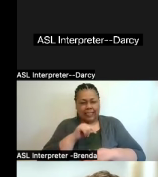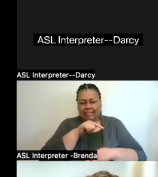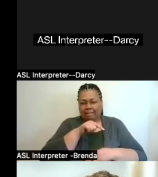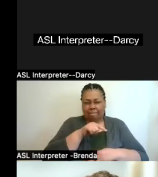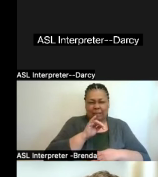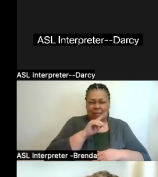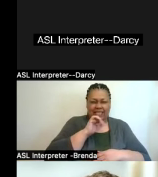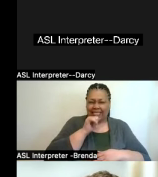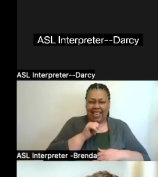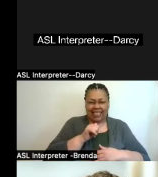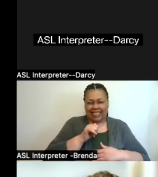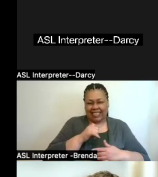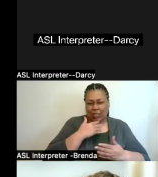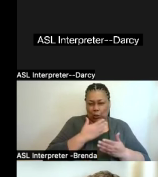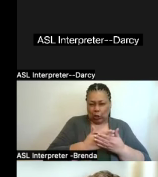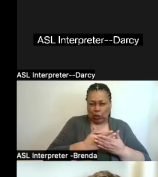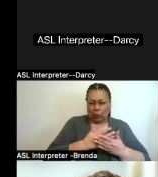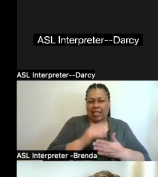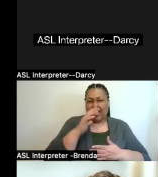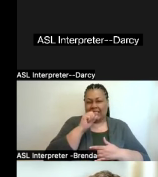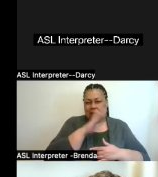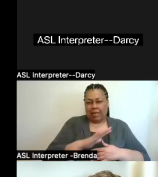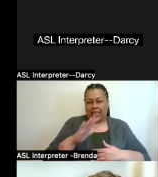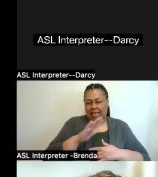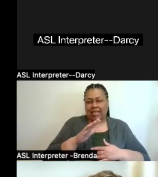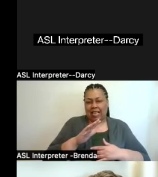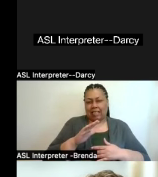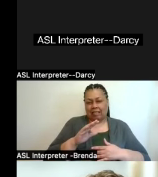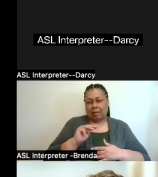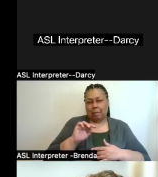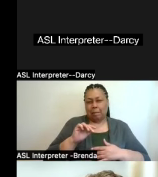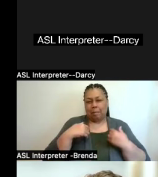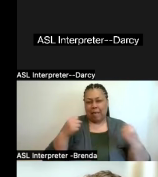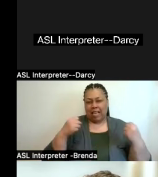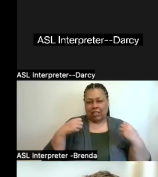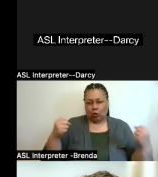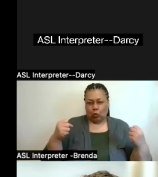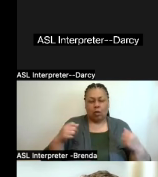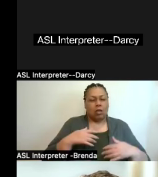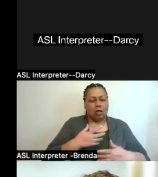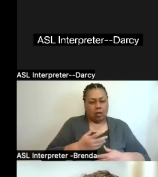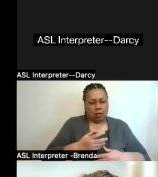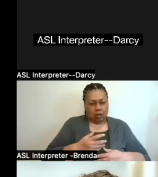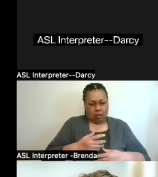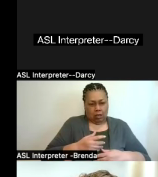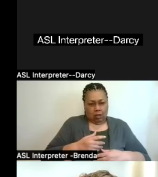with estimating the magnitude. So then we turn to our next algorithm,